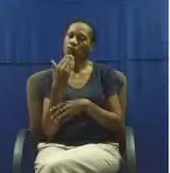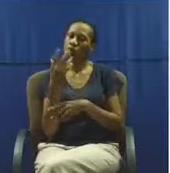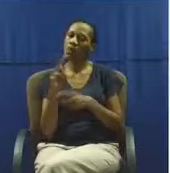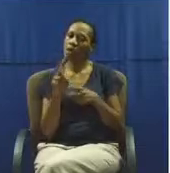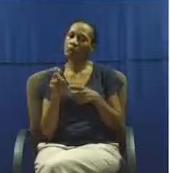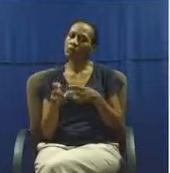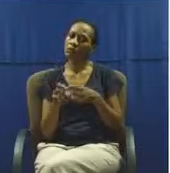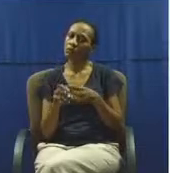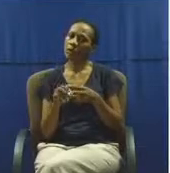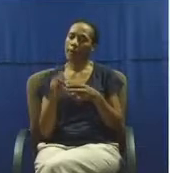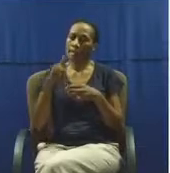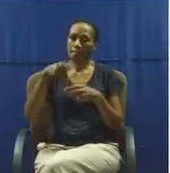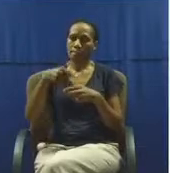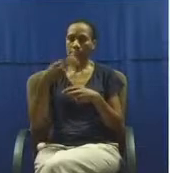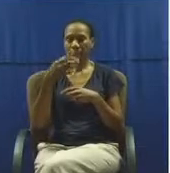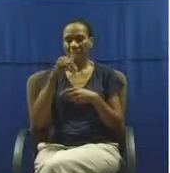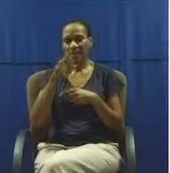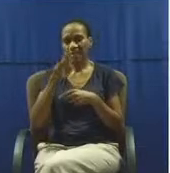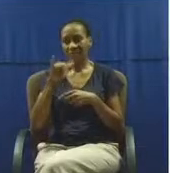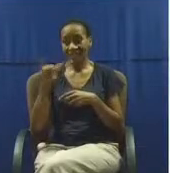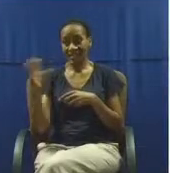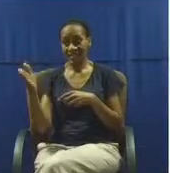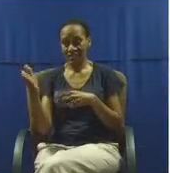Honorable C.M. Piri from the Chamber.